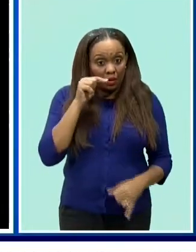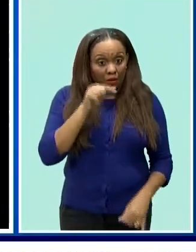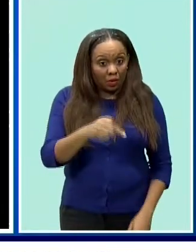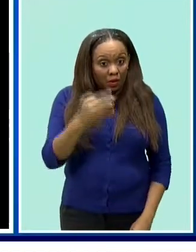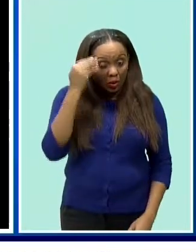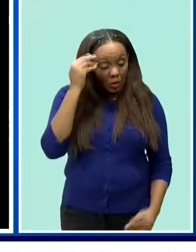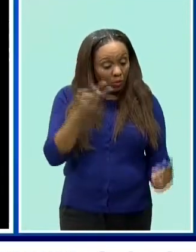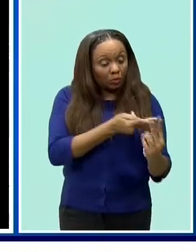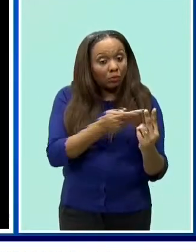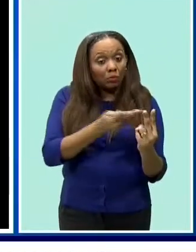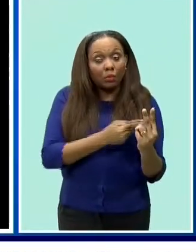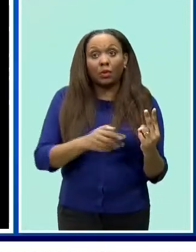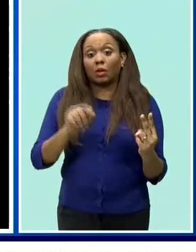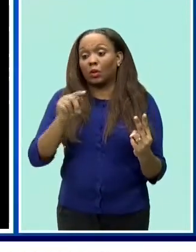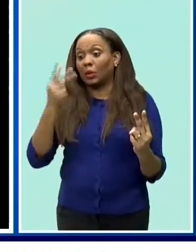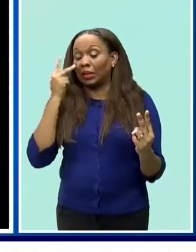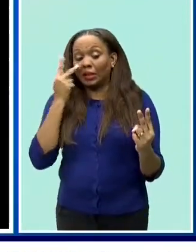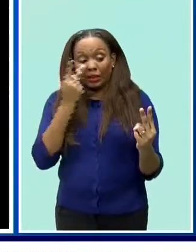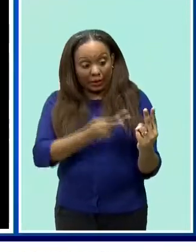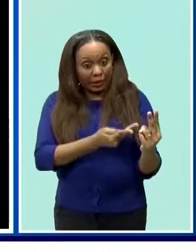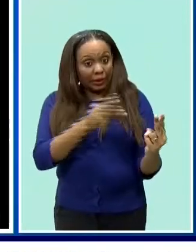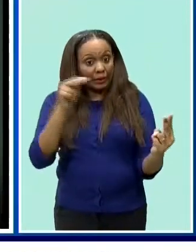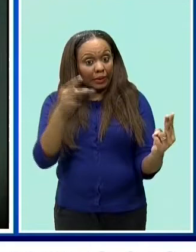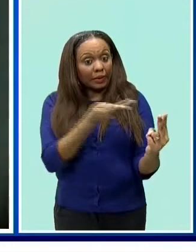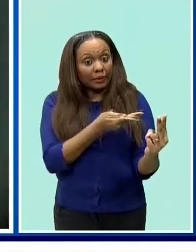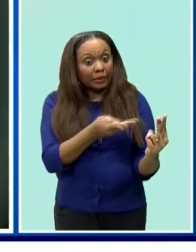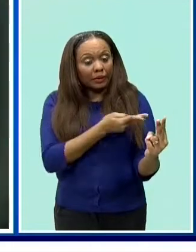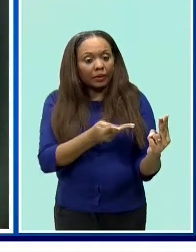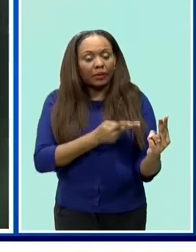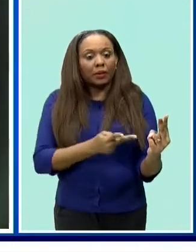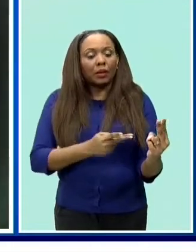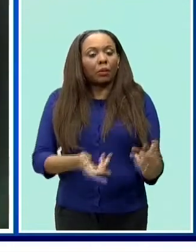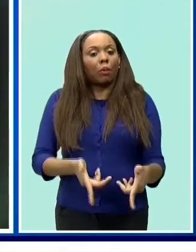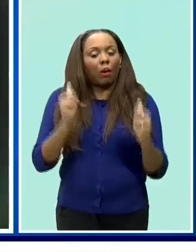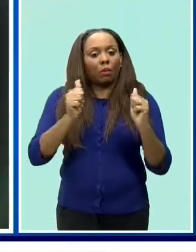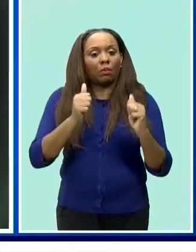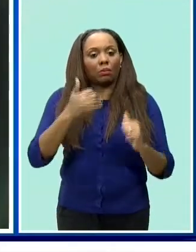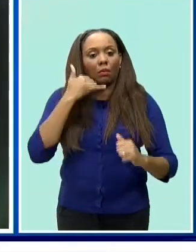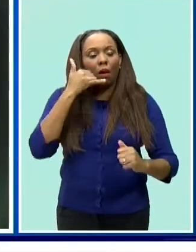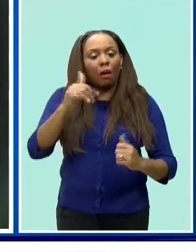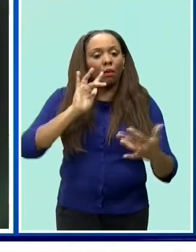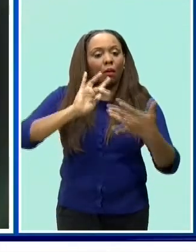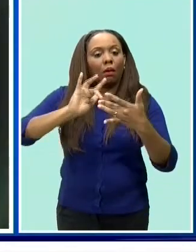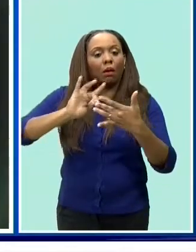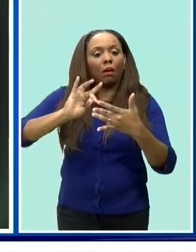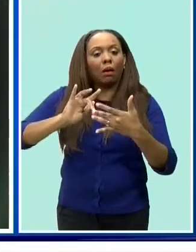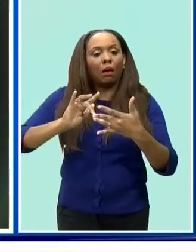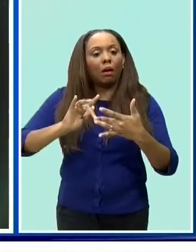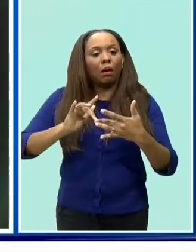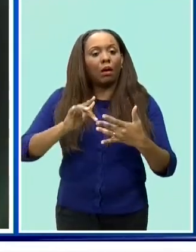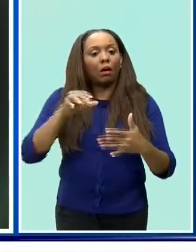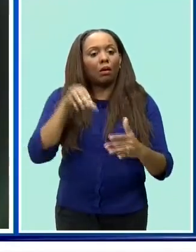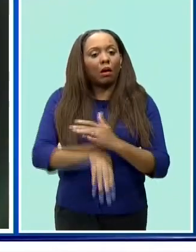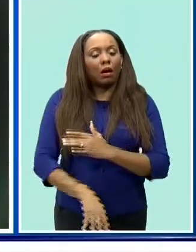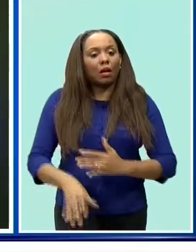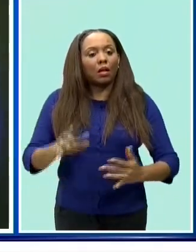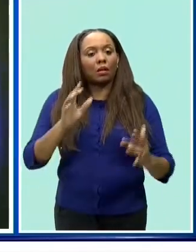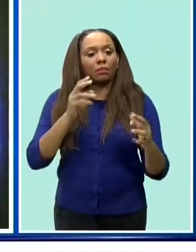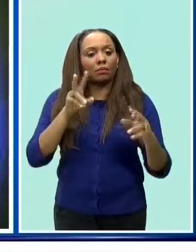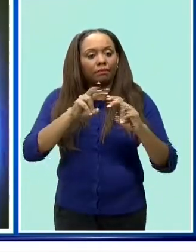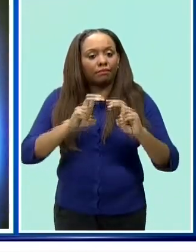you know or you've seen either of these 2, you're asked to immediately contact the Criminal Investigation Department